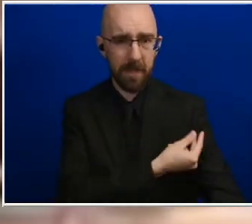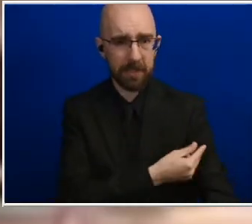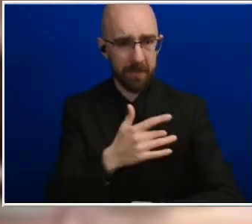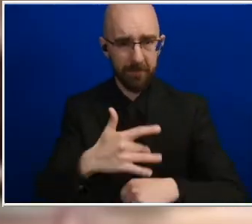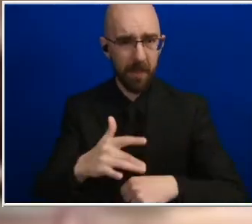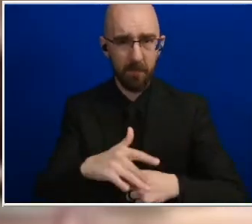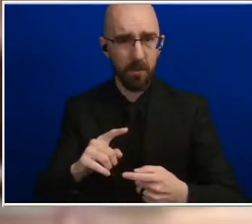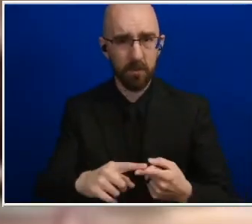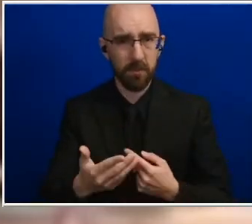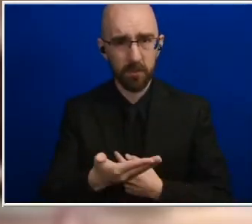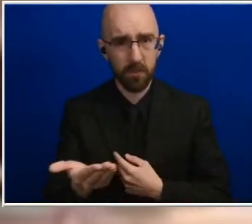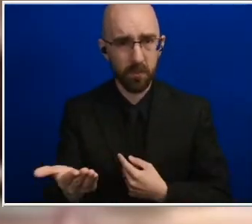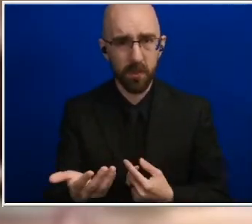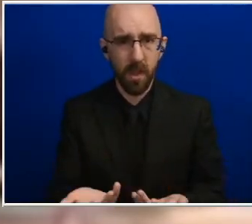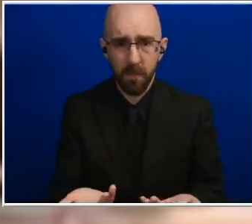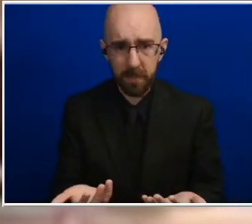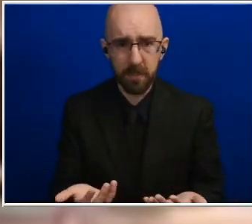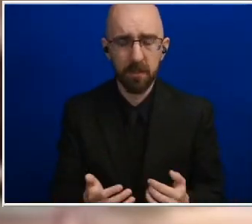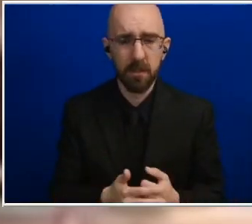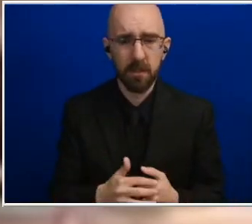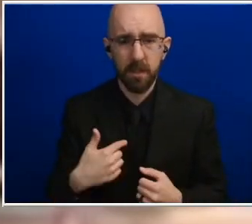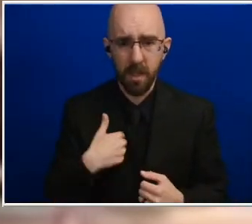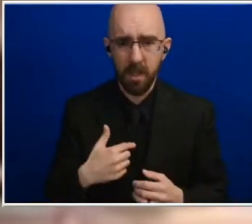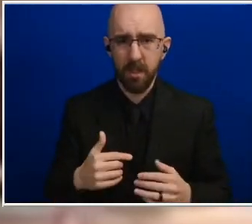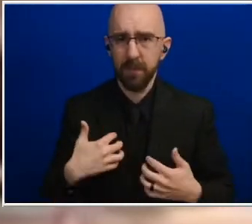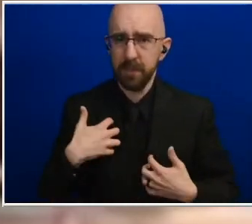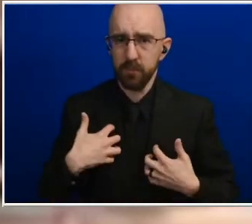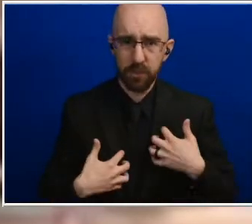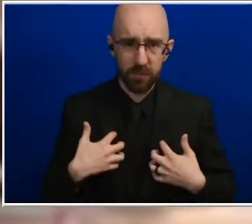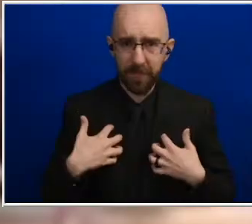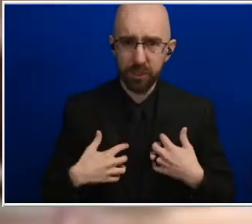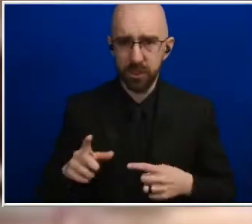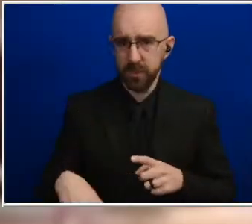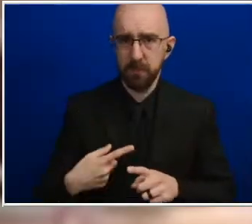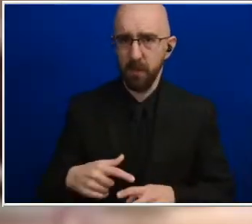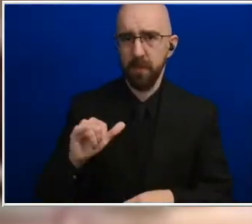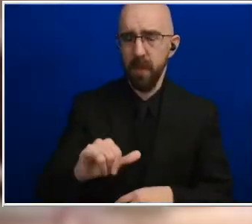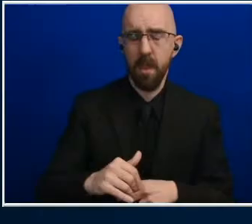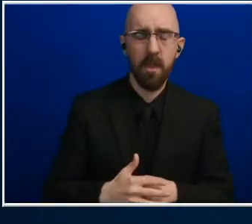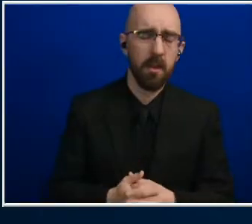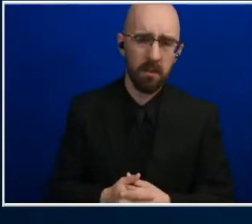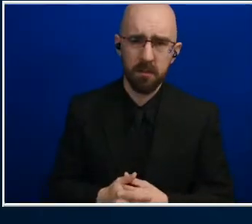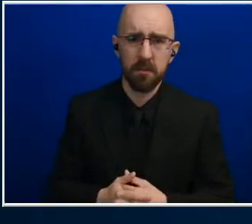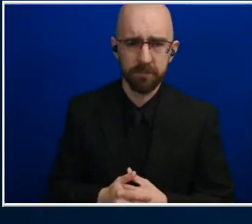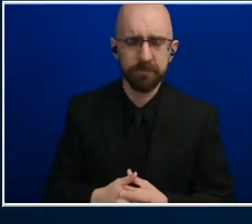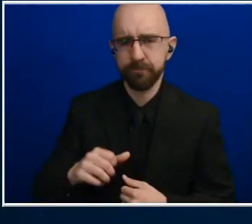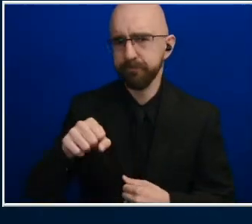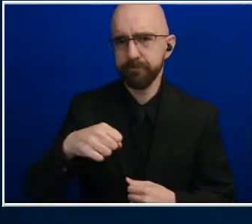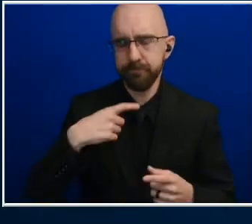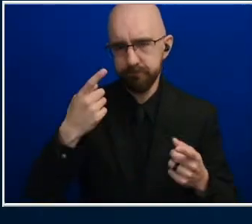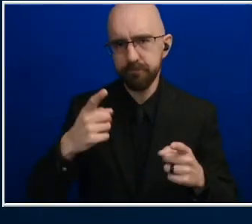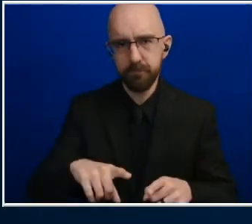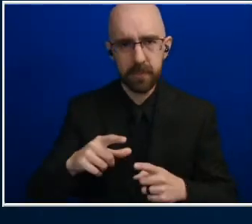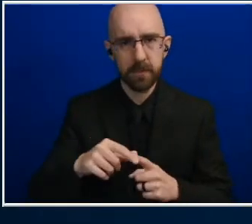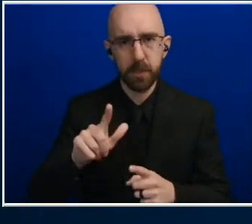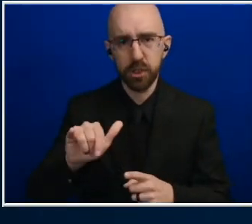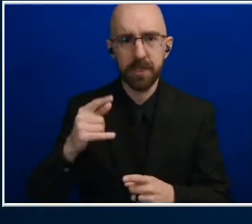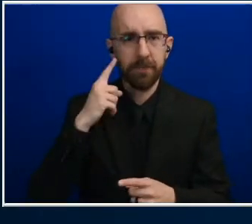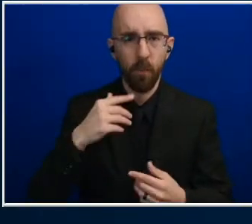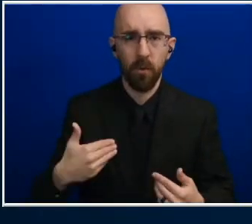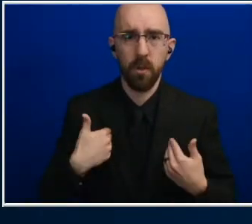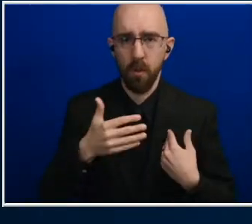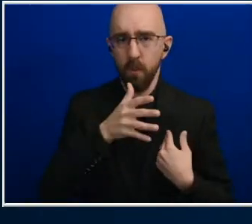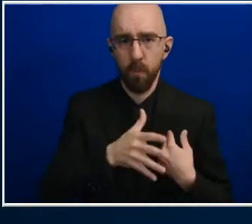you? I have great reservations about that. Yeah, I'm with you, especially for younger women and for women who may